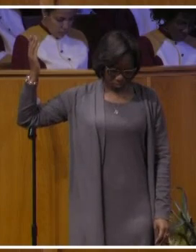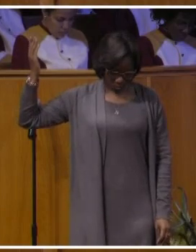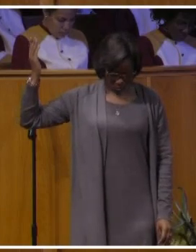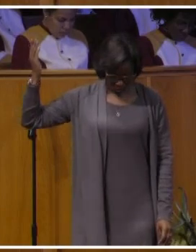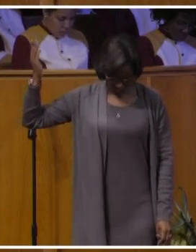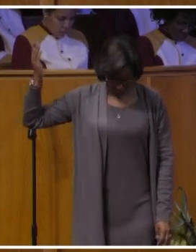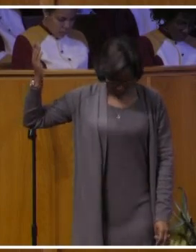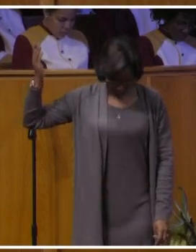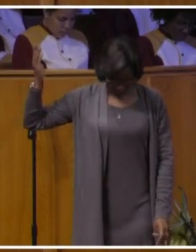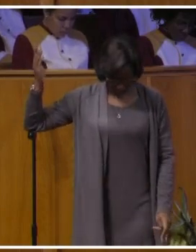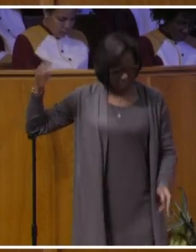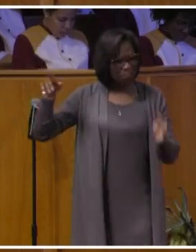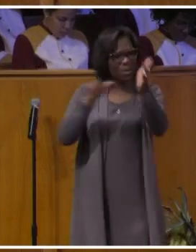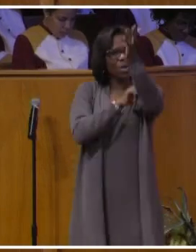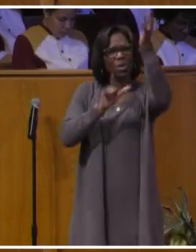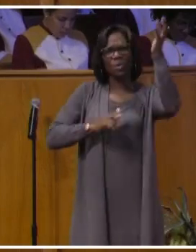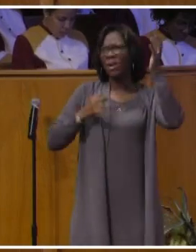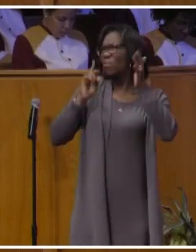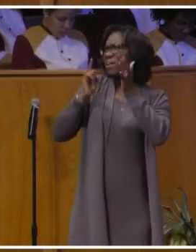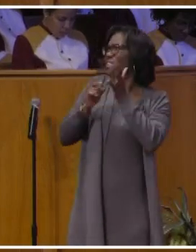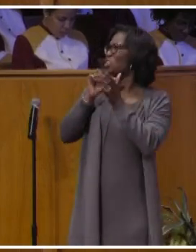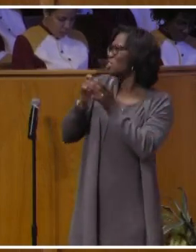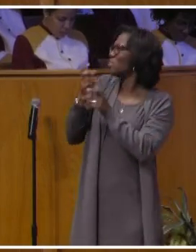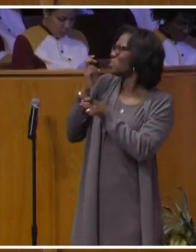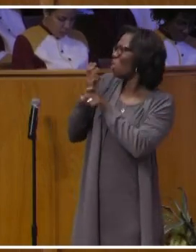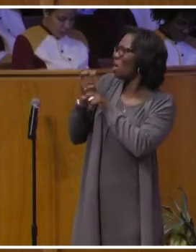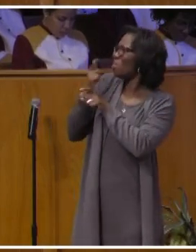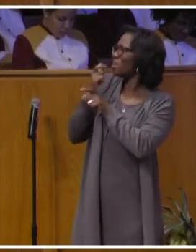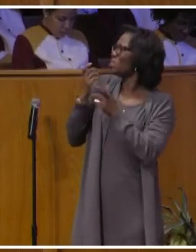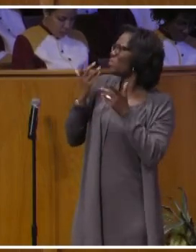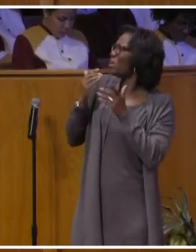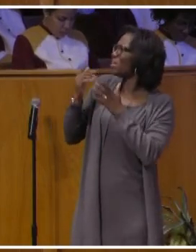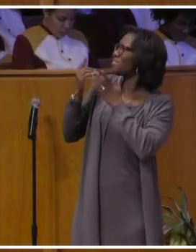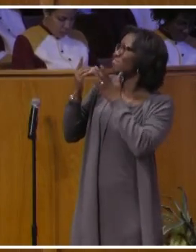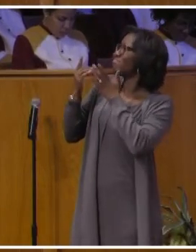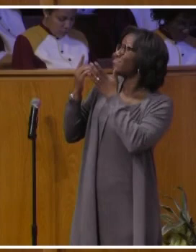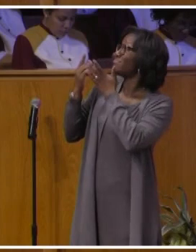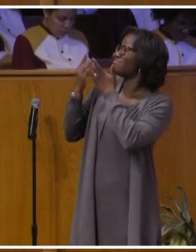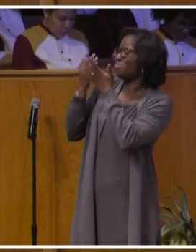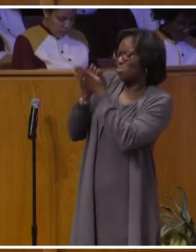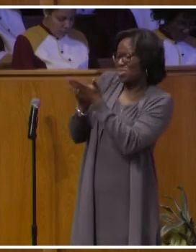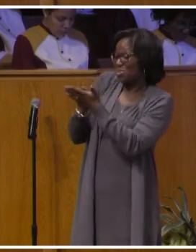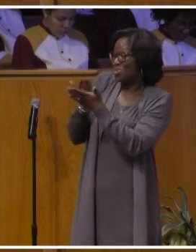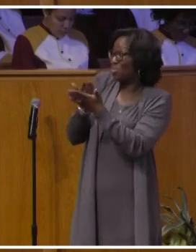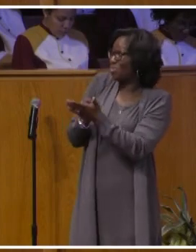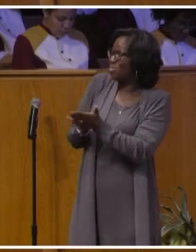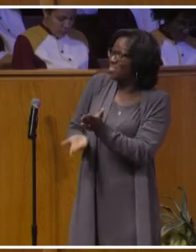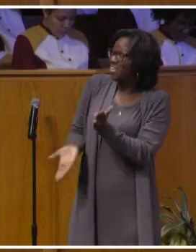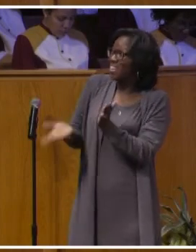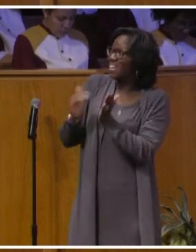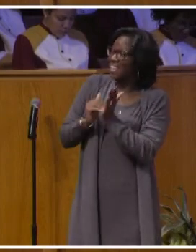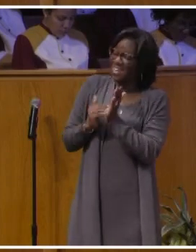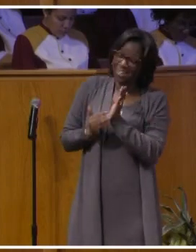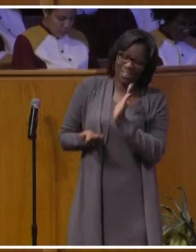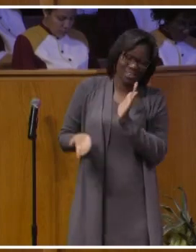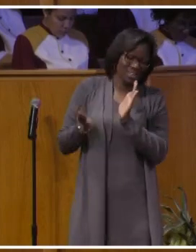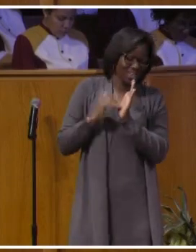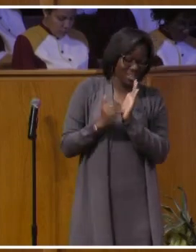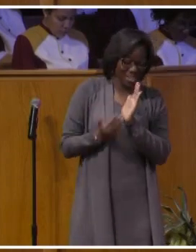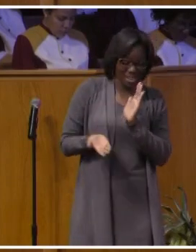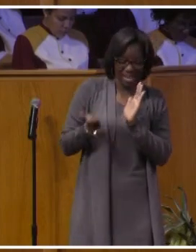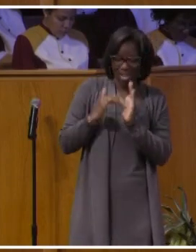And Lord, I acknowledge that that shouldn't be so difficult because you have shown time and time and time